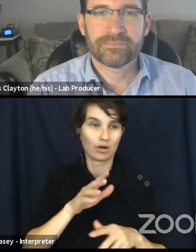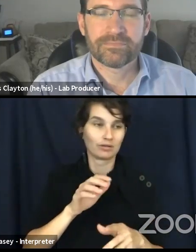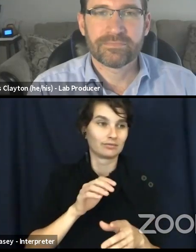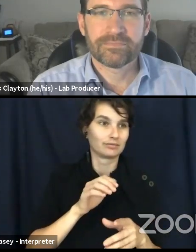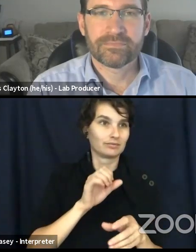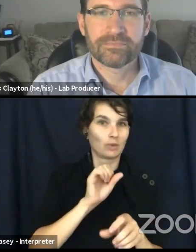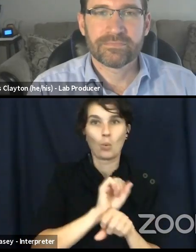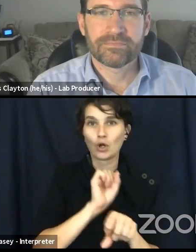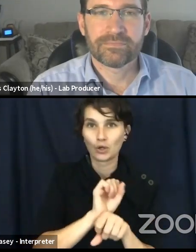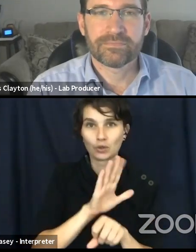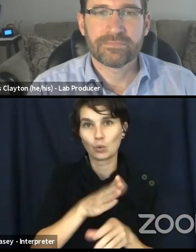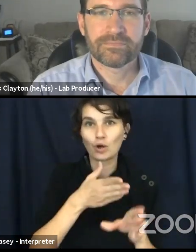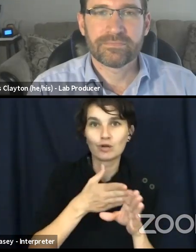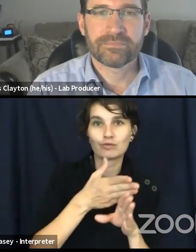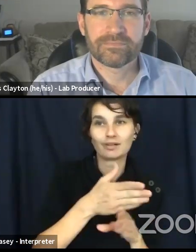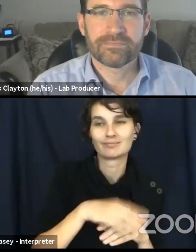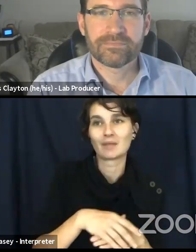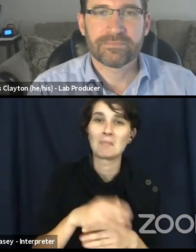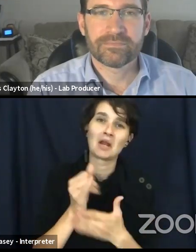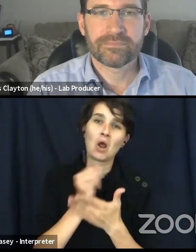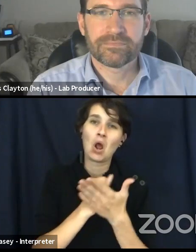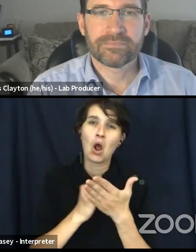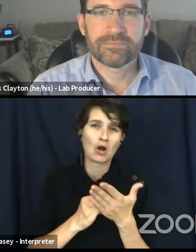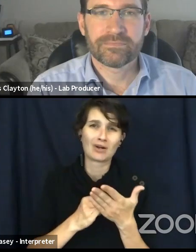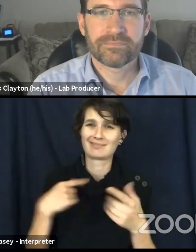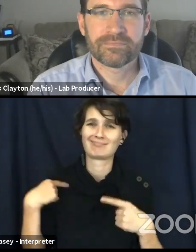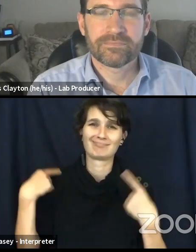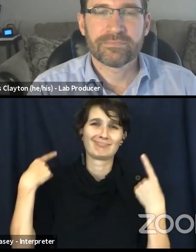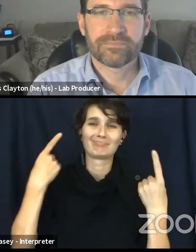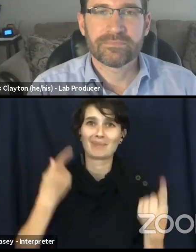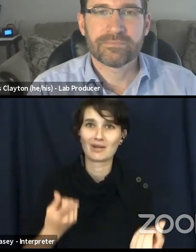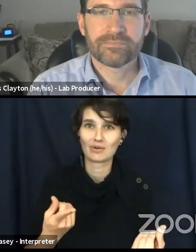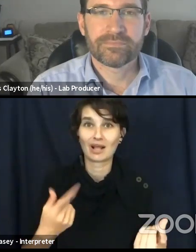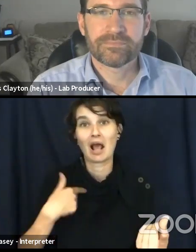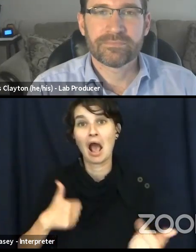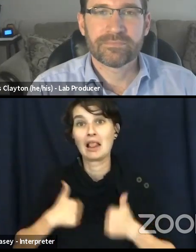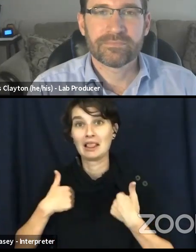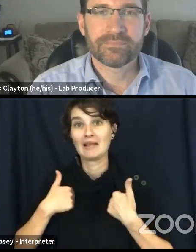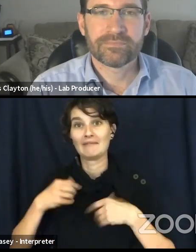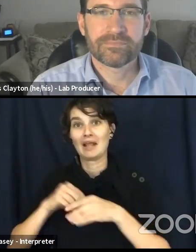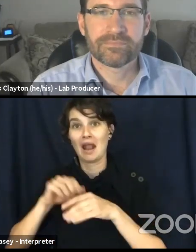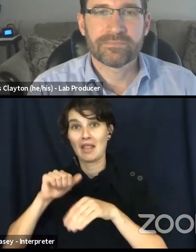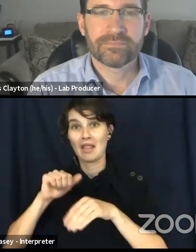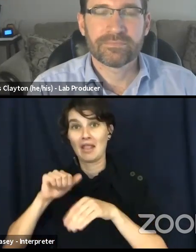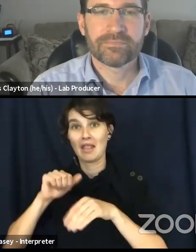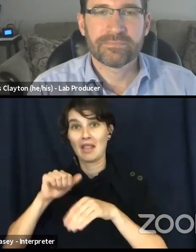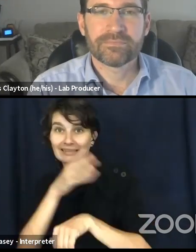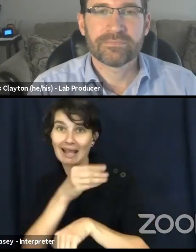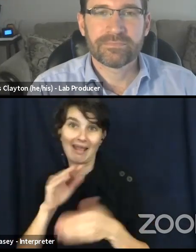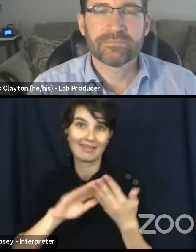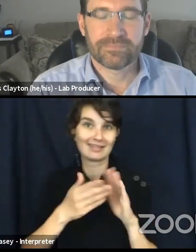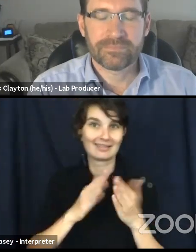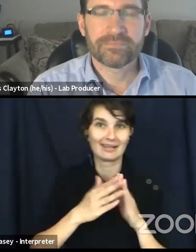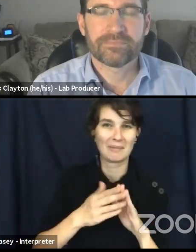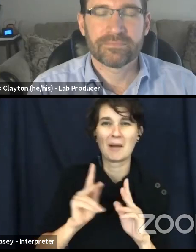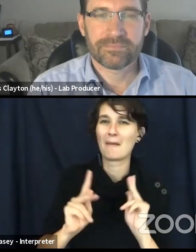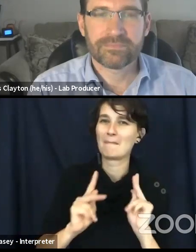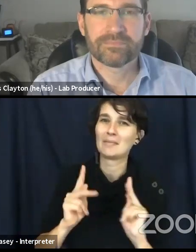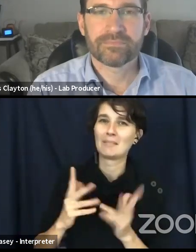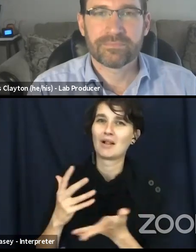now, saying I live in the mountains and then I also live in the city. But I think people deserve that of all stripes.